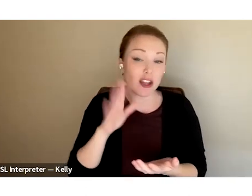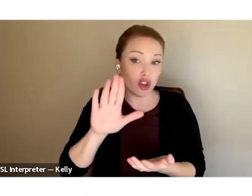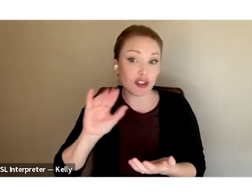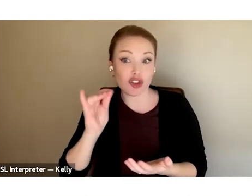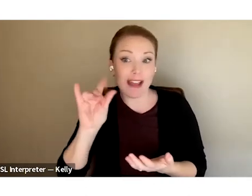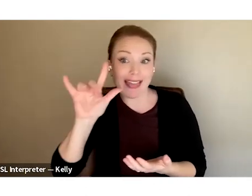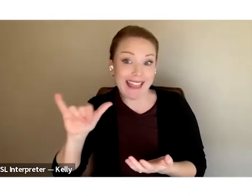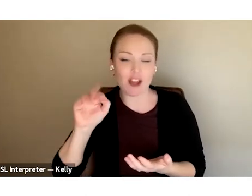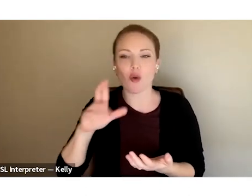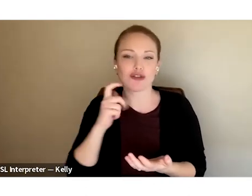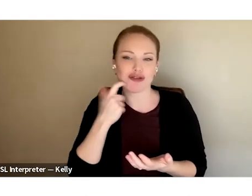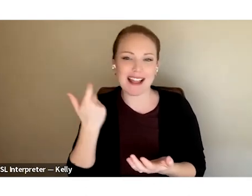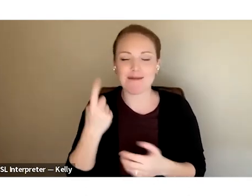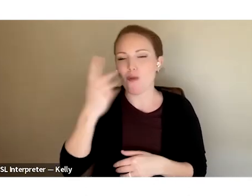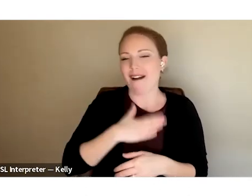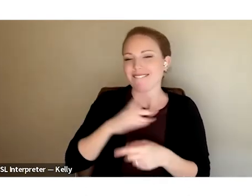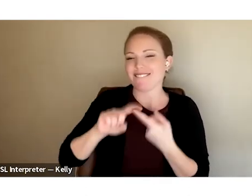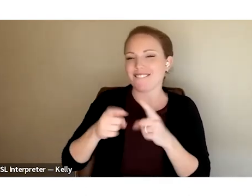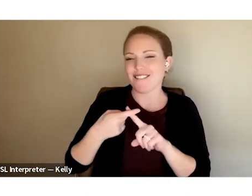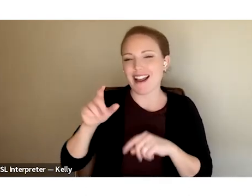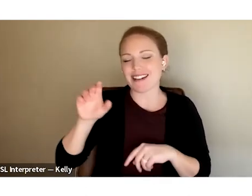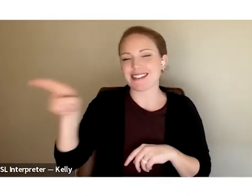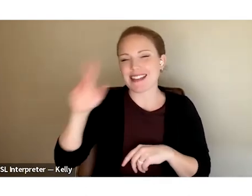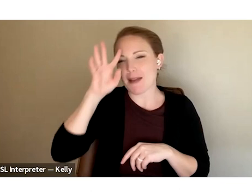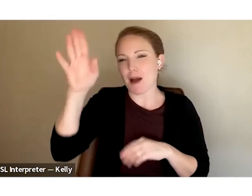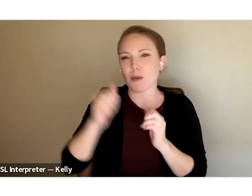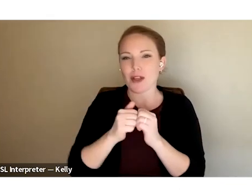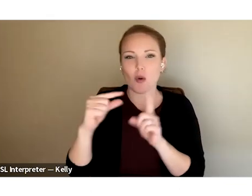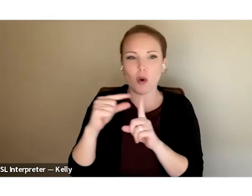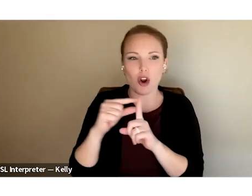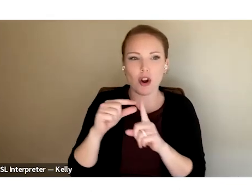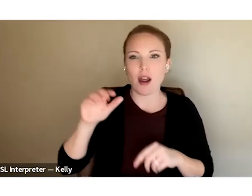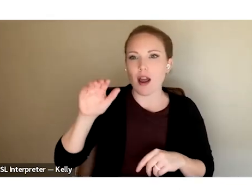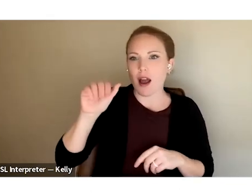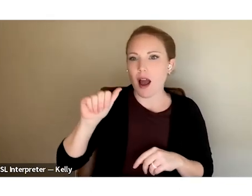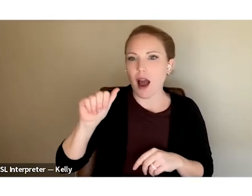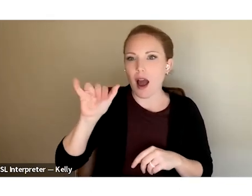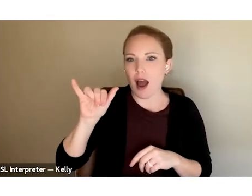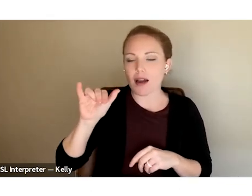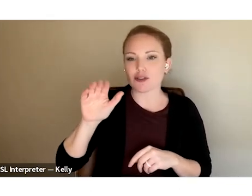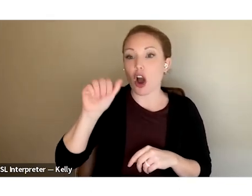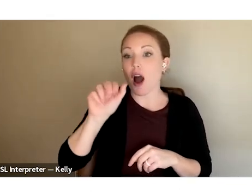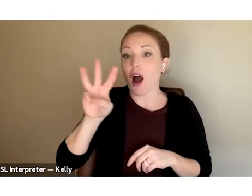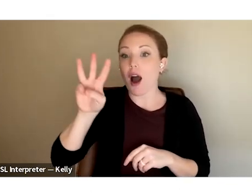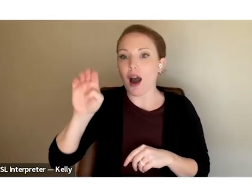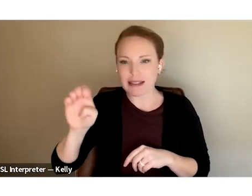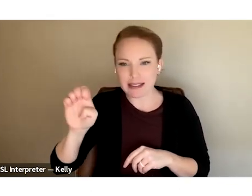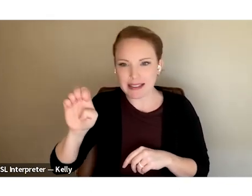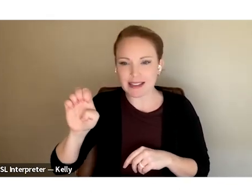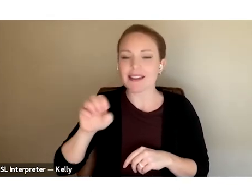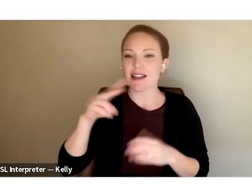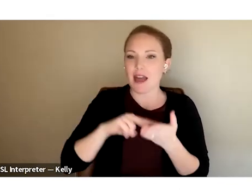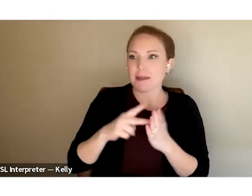actually, my friend Sarah and I came up with this term "ai," which is like in awe of and in